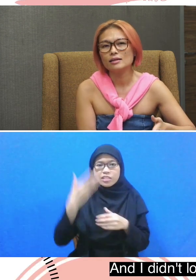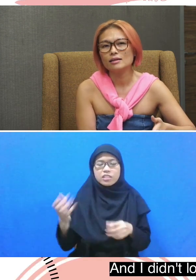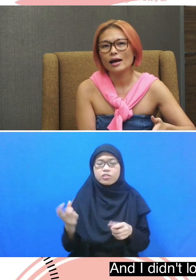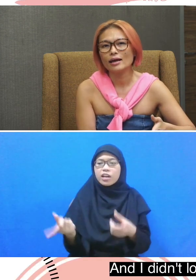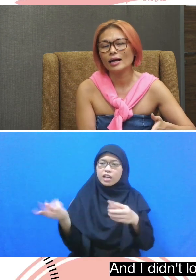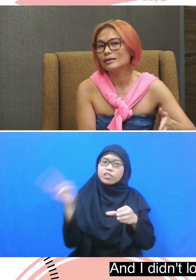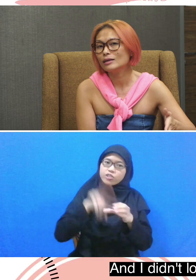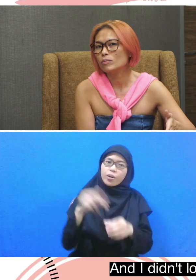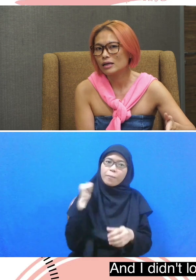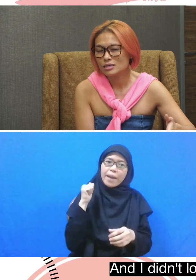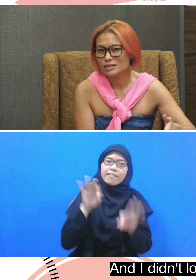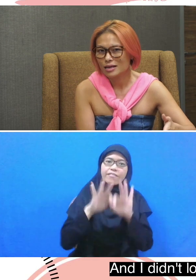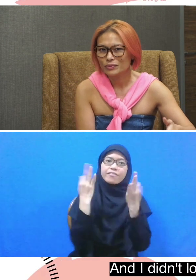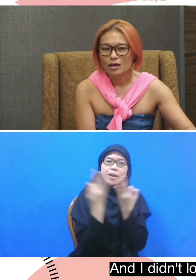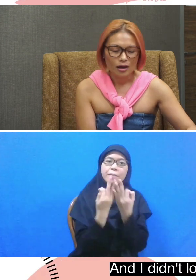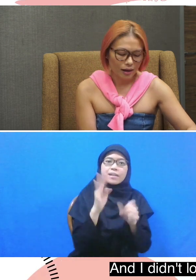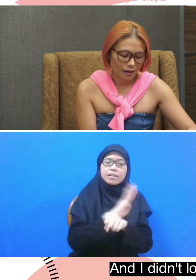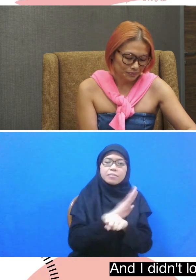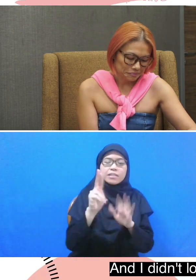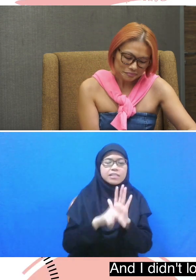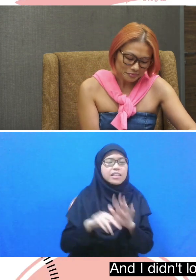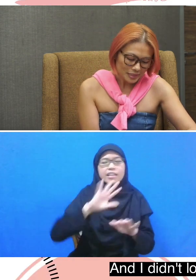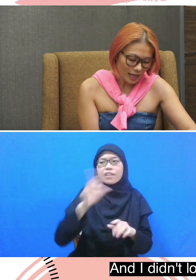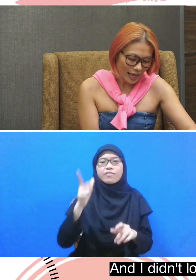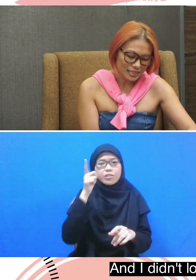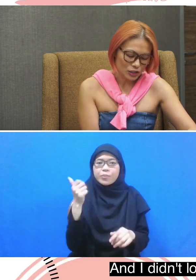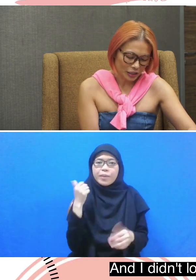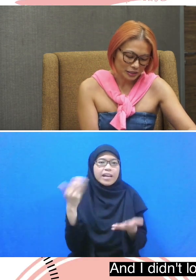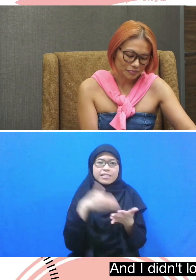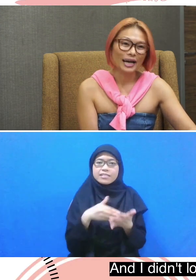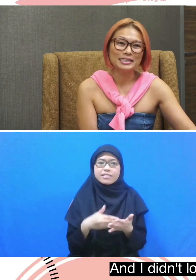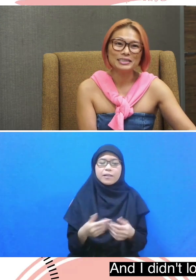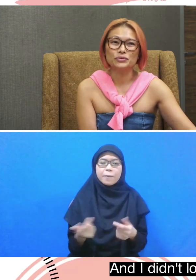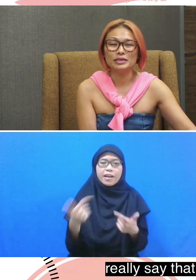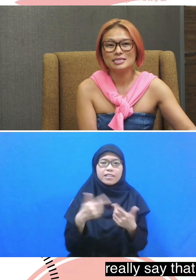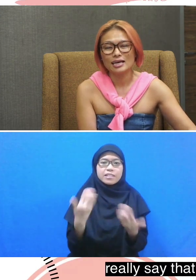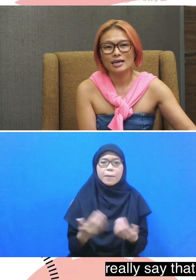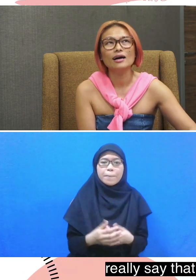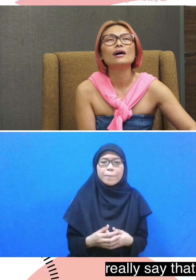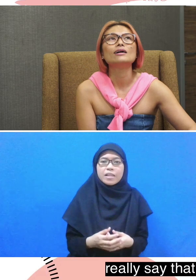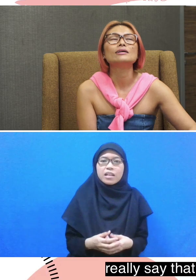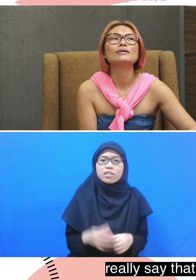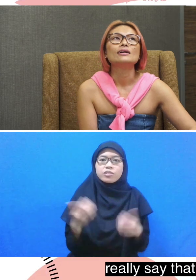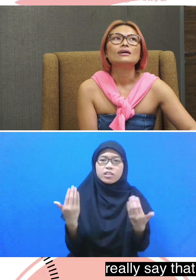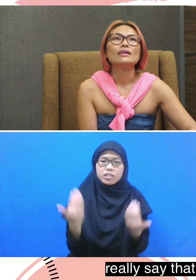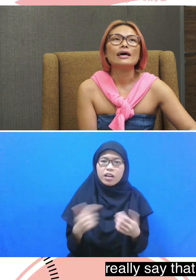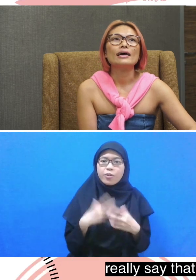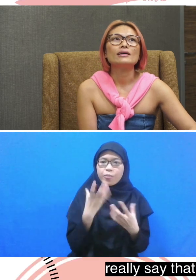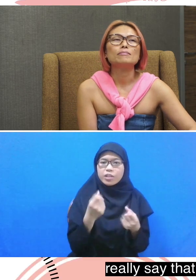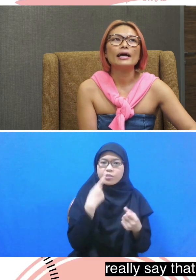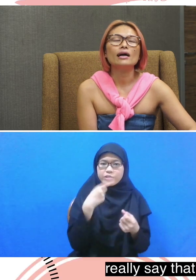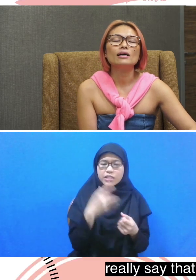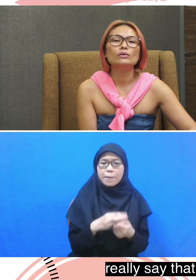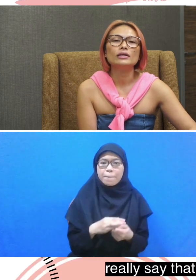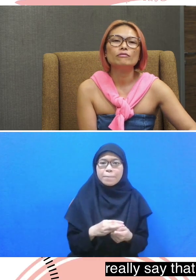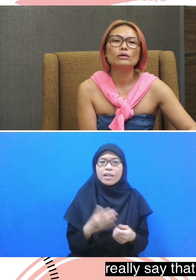And I didn't look back since then. At this juncture, I need to really say that